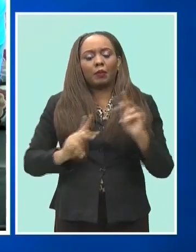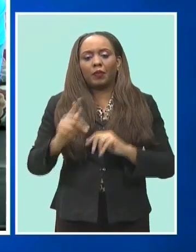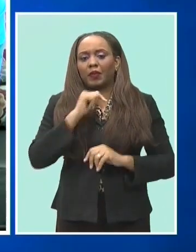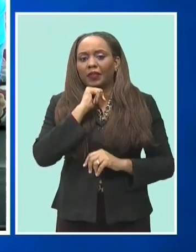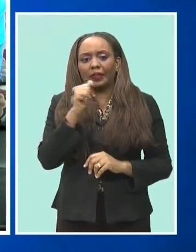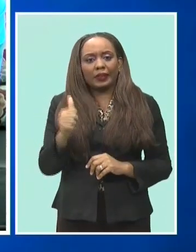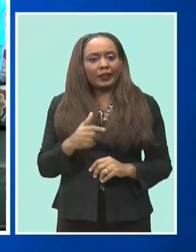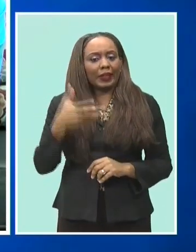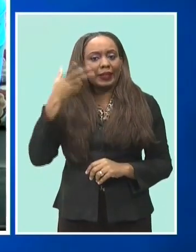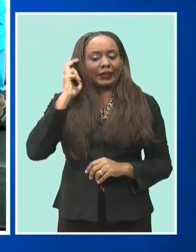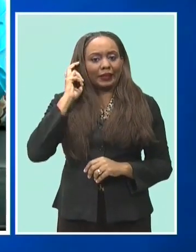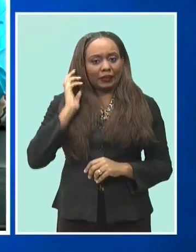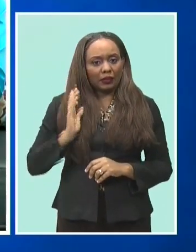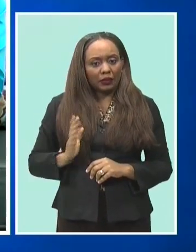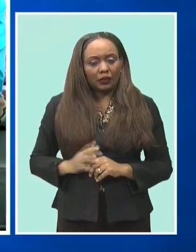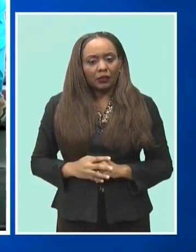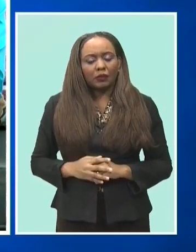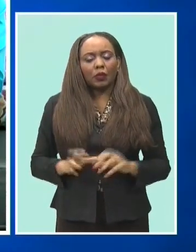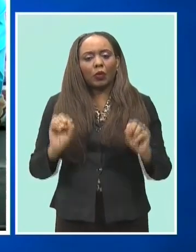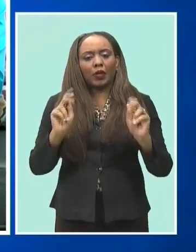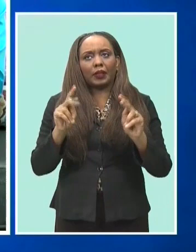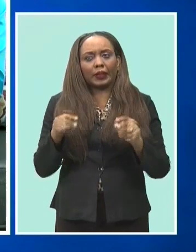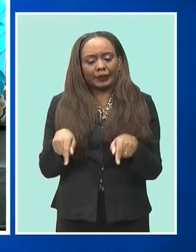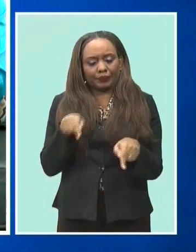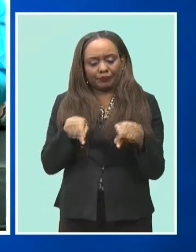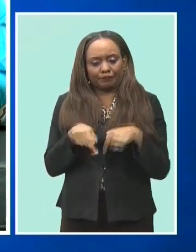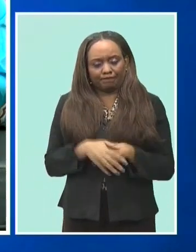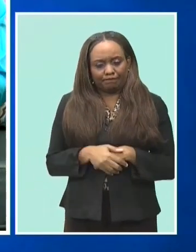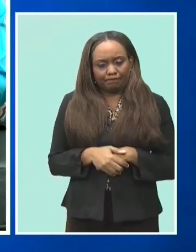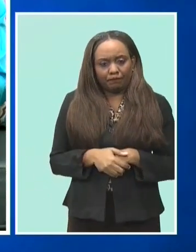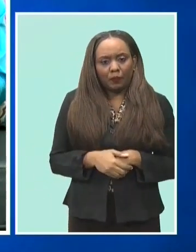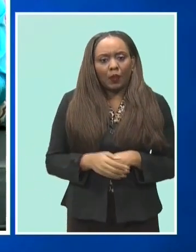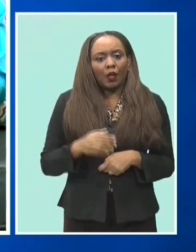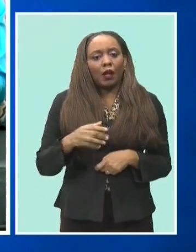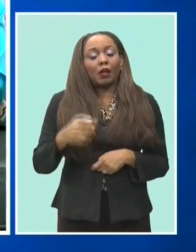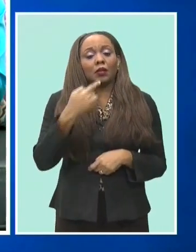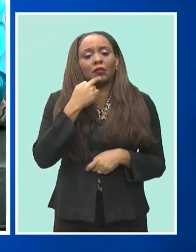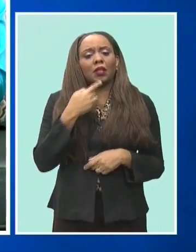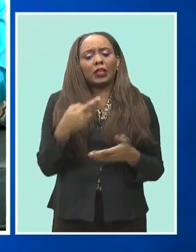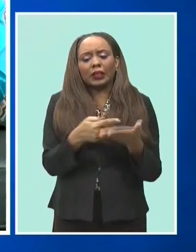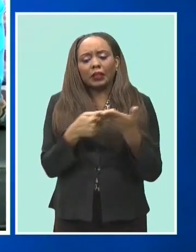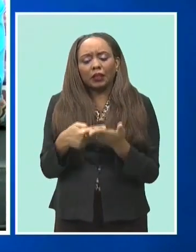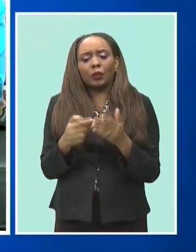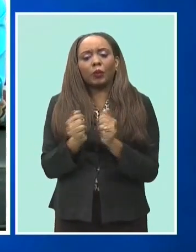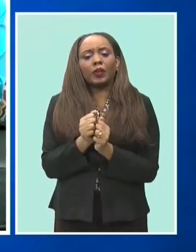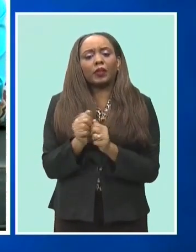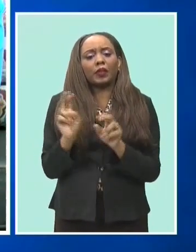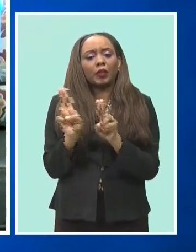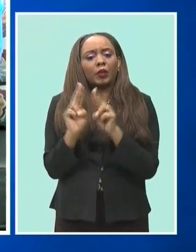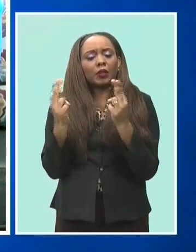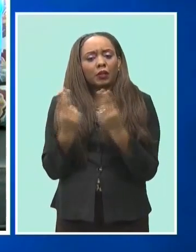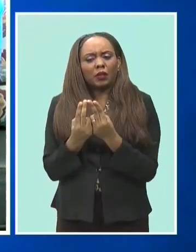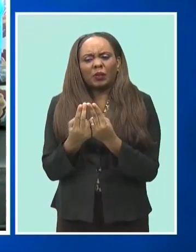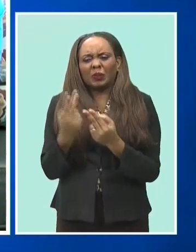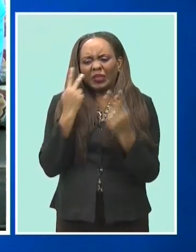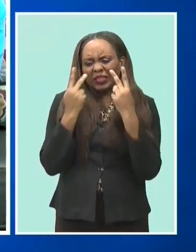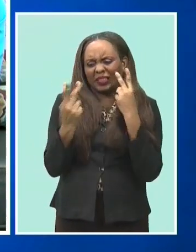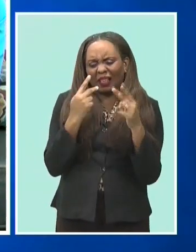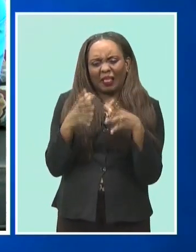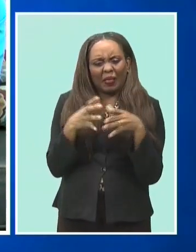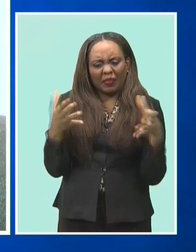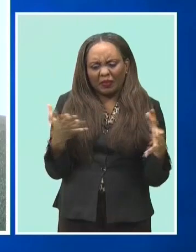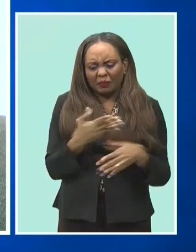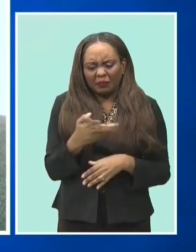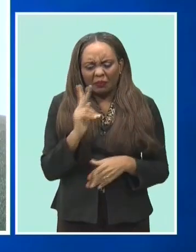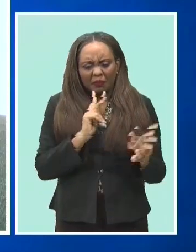bit because you explained that they was trying to have some negotiations with the union. Yes. Because we have been seeing a lot of stuff on social media. People